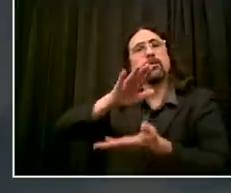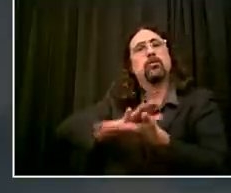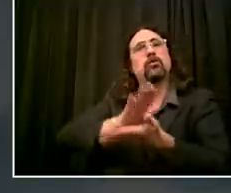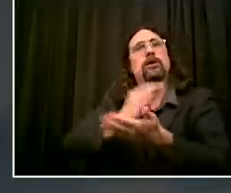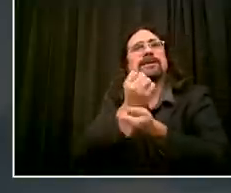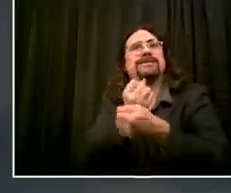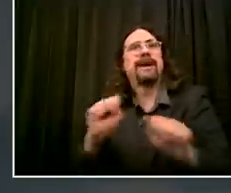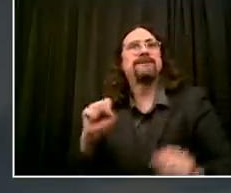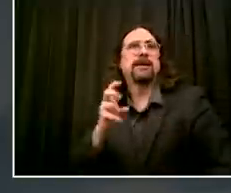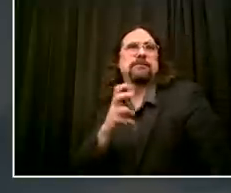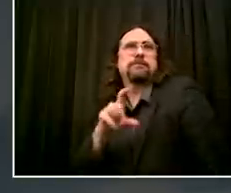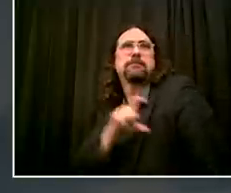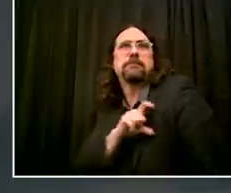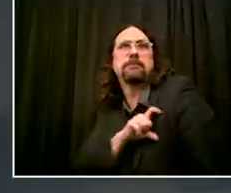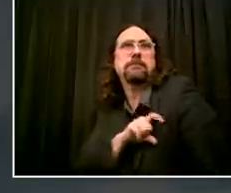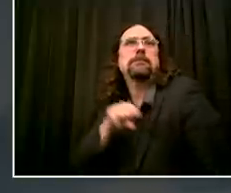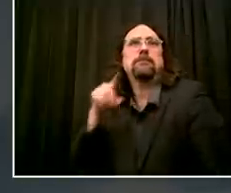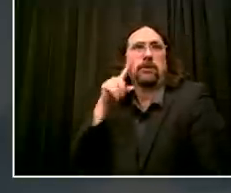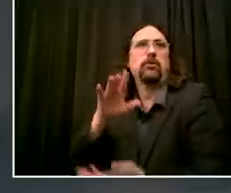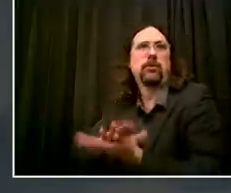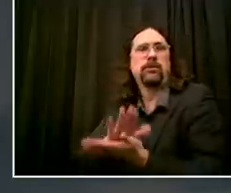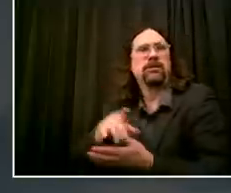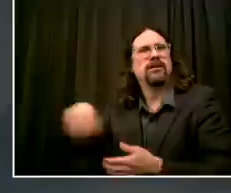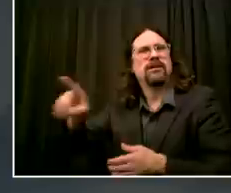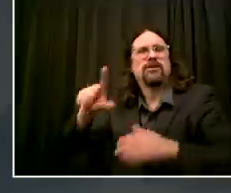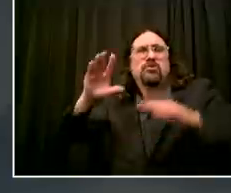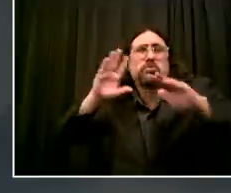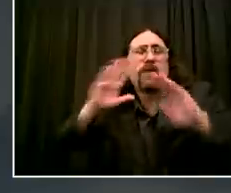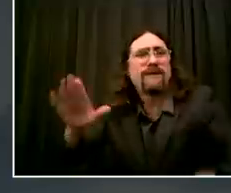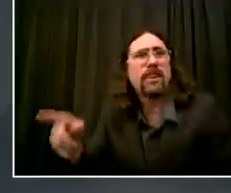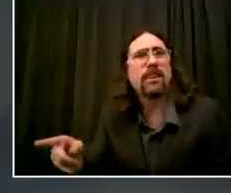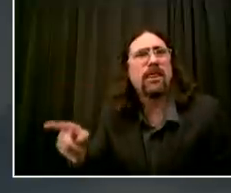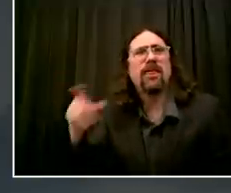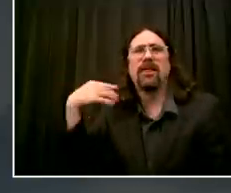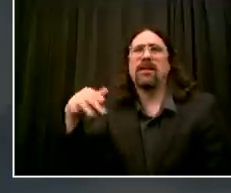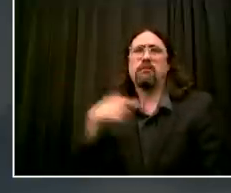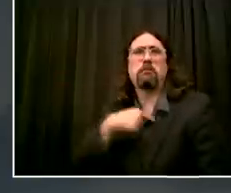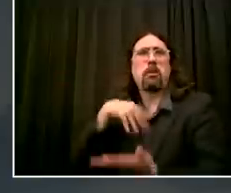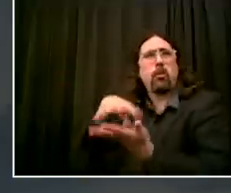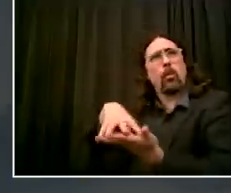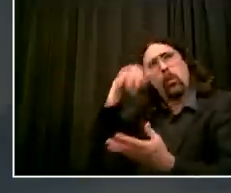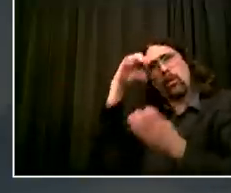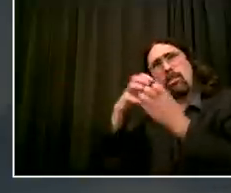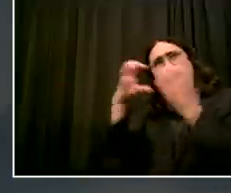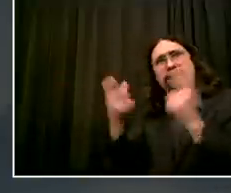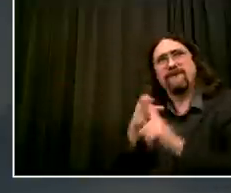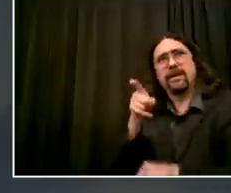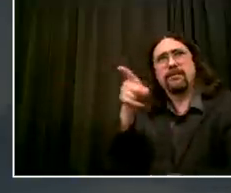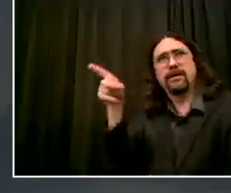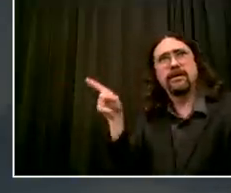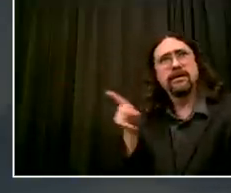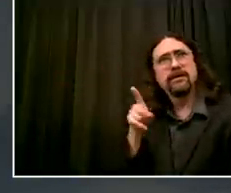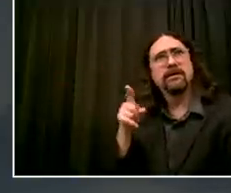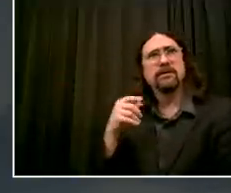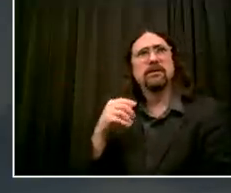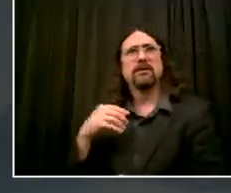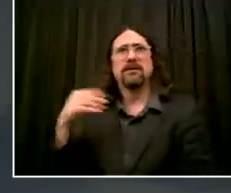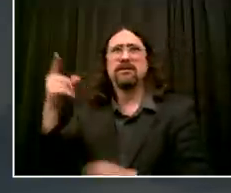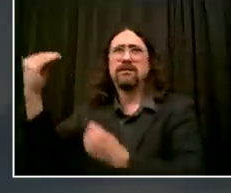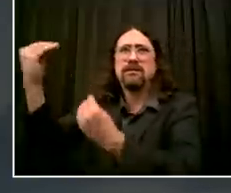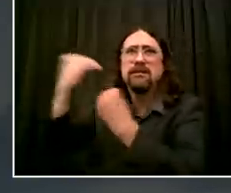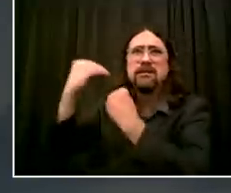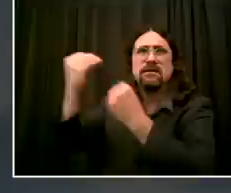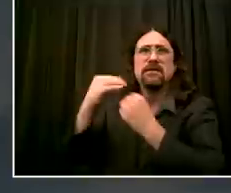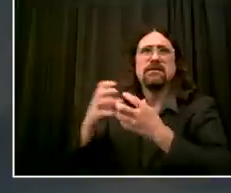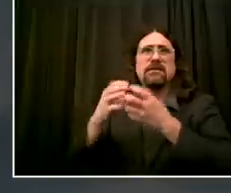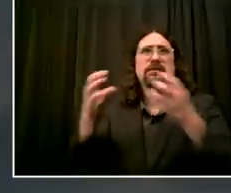had 100 youth coordination officers selectively interviewed by the following three executives, the preceding three executives, all with